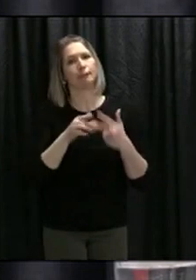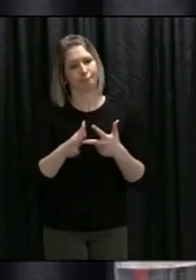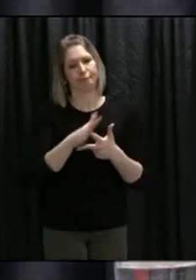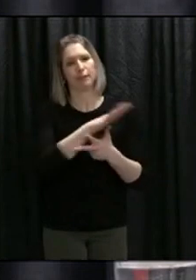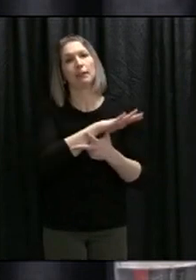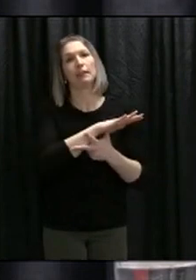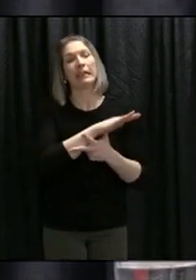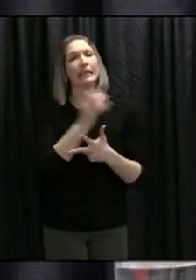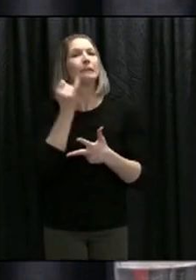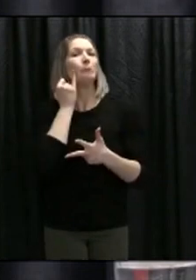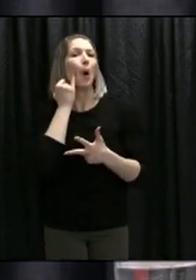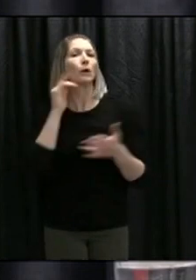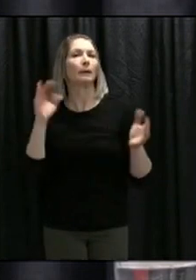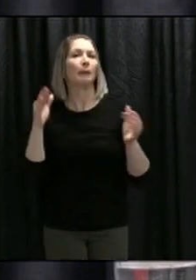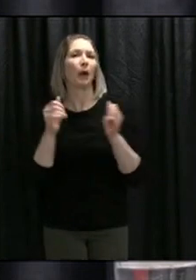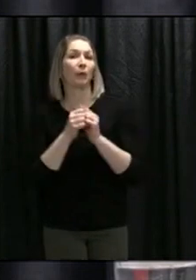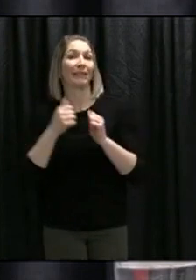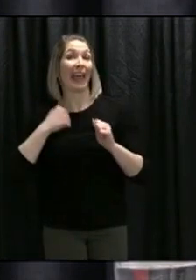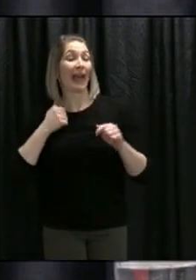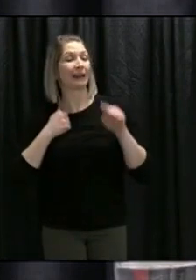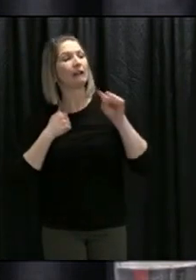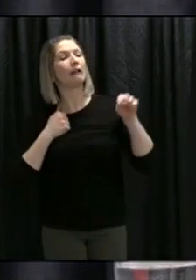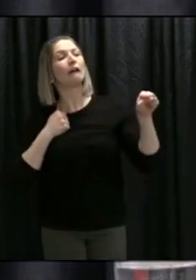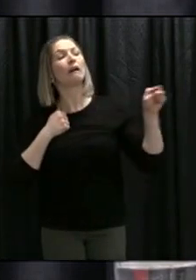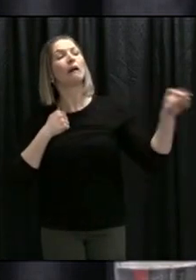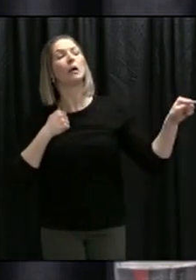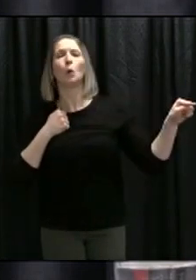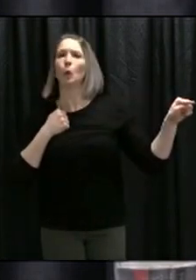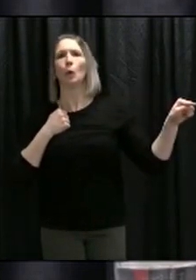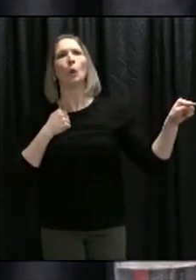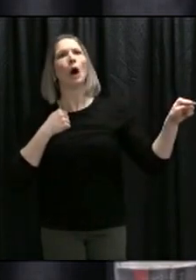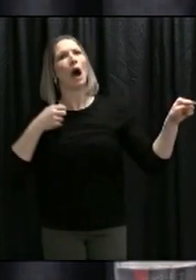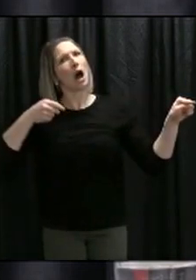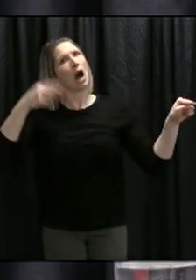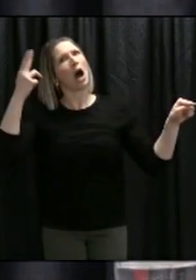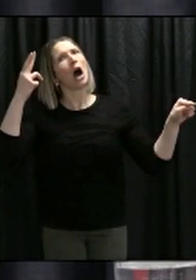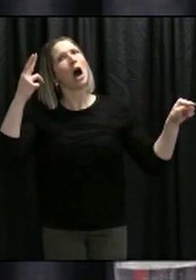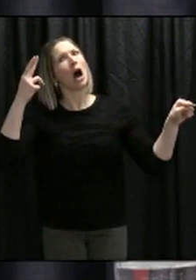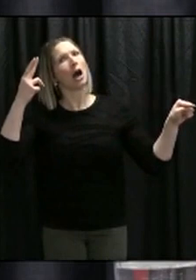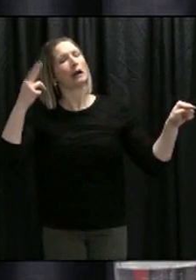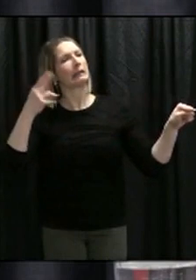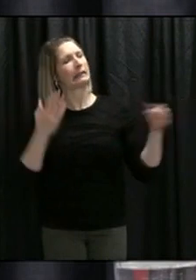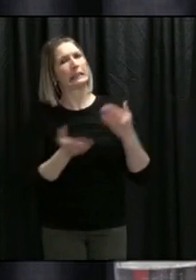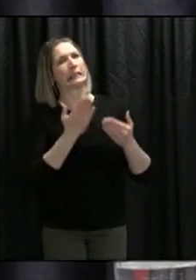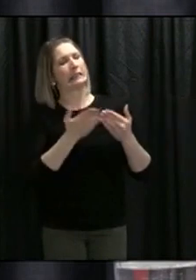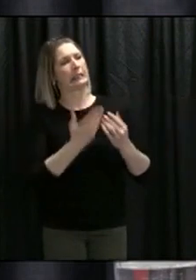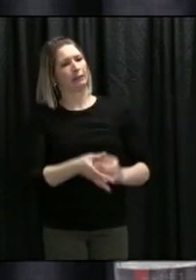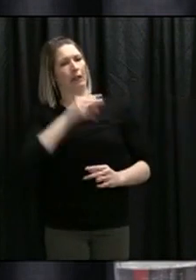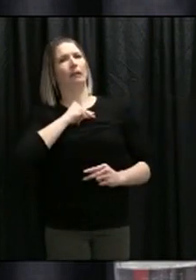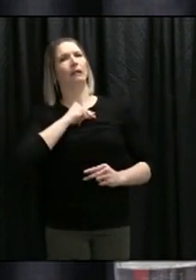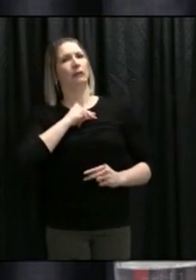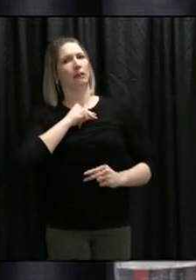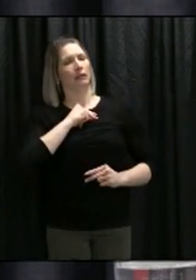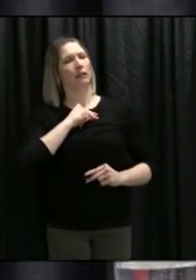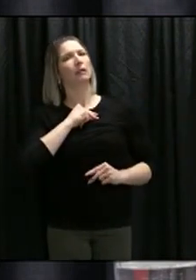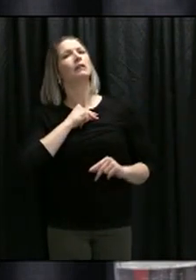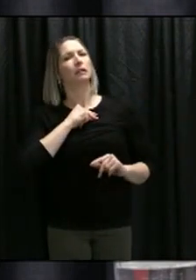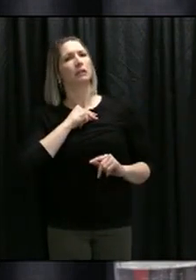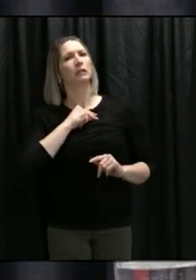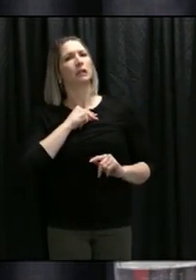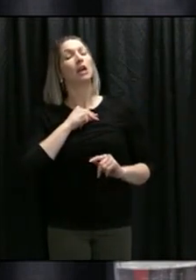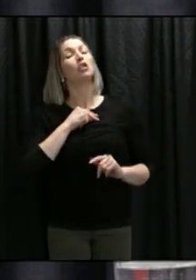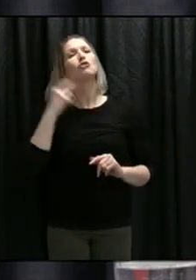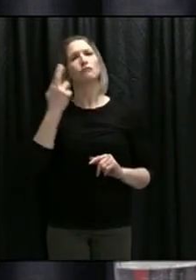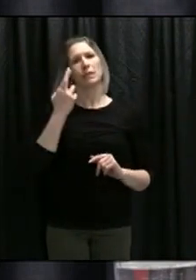rather, you'll see that a significant risk is attached to getting the disease in there. That's why we've had a very